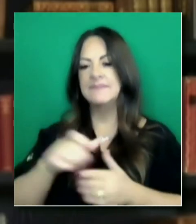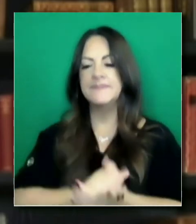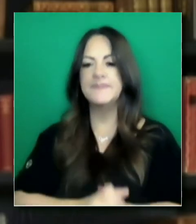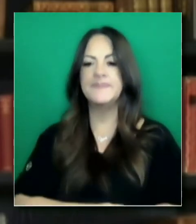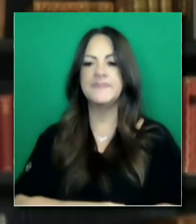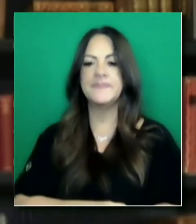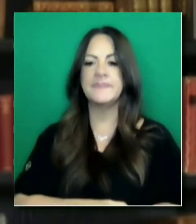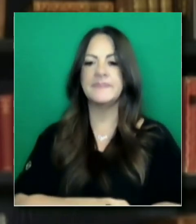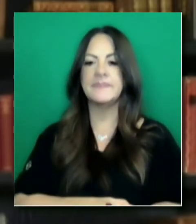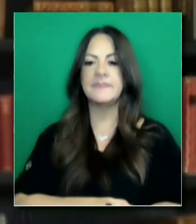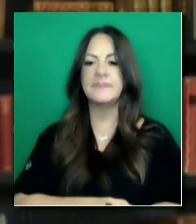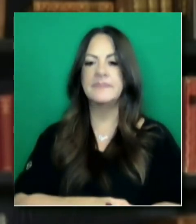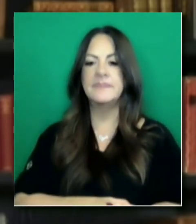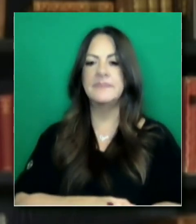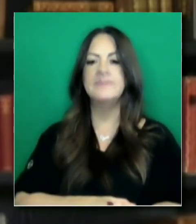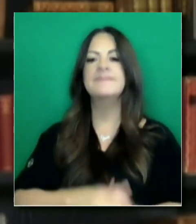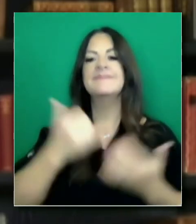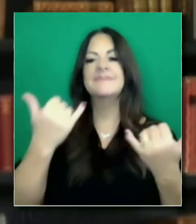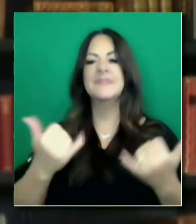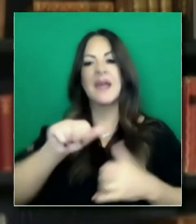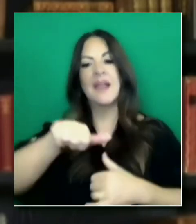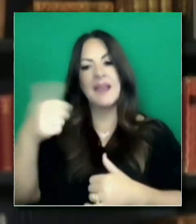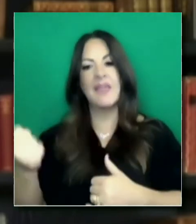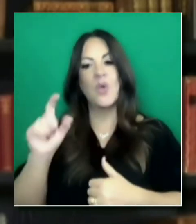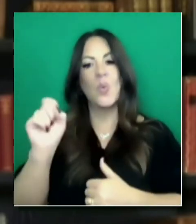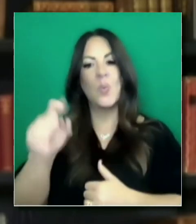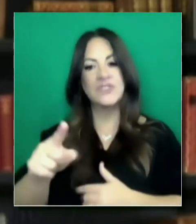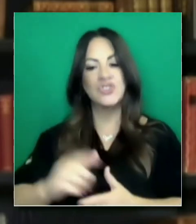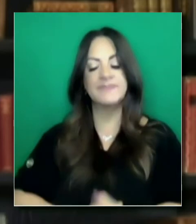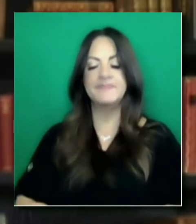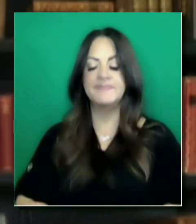Kathy Novak, KCBS Radio.